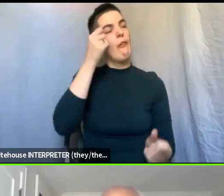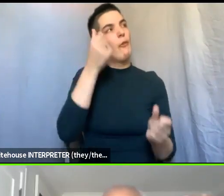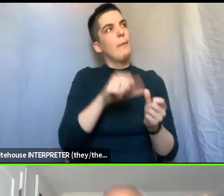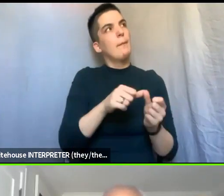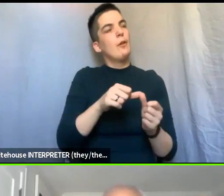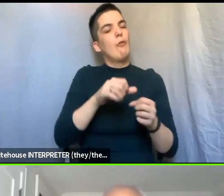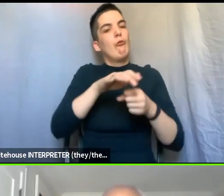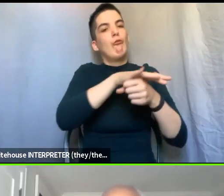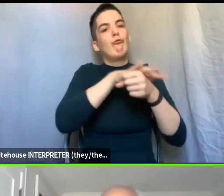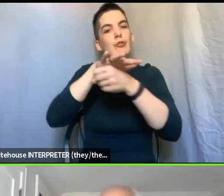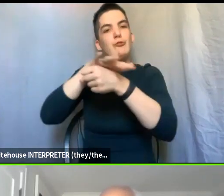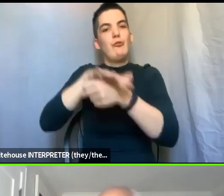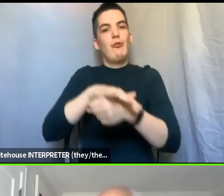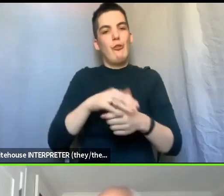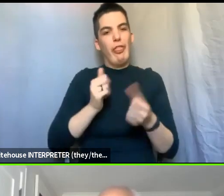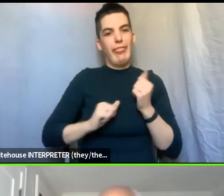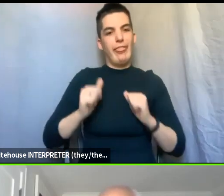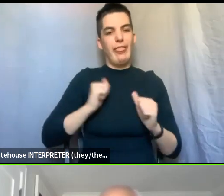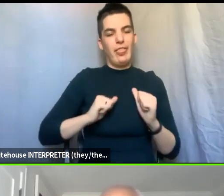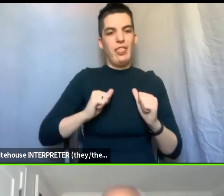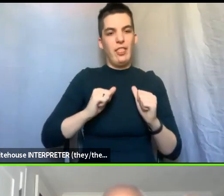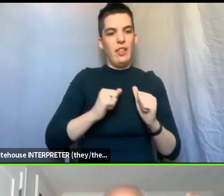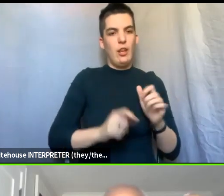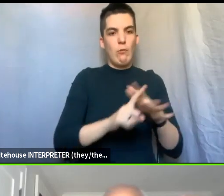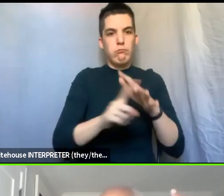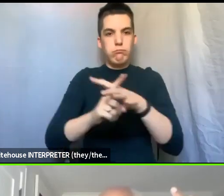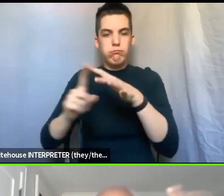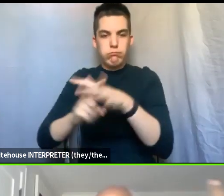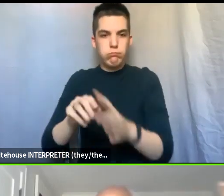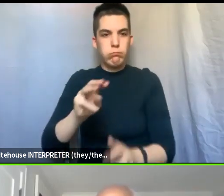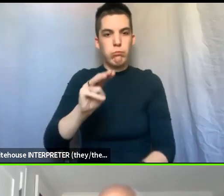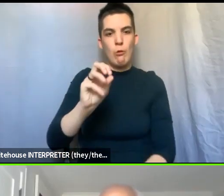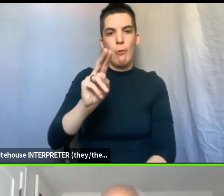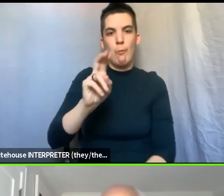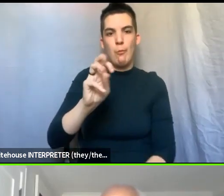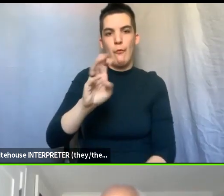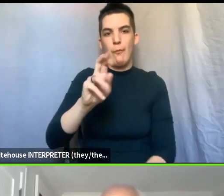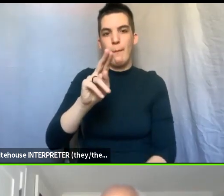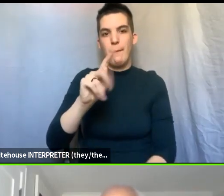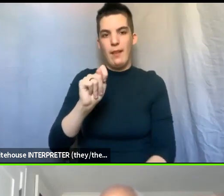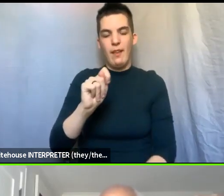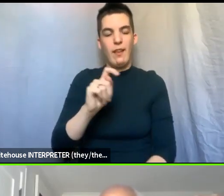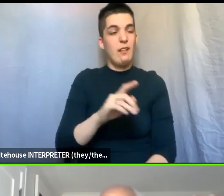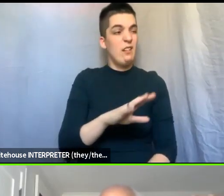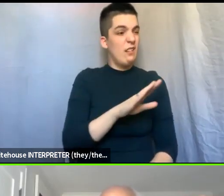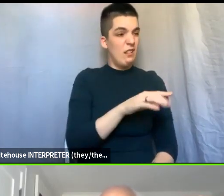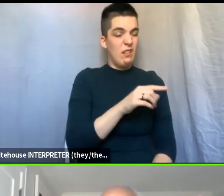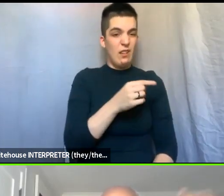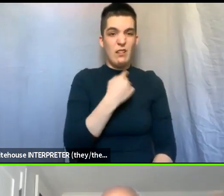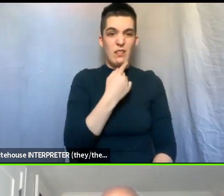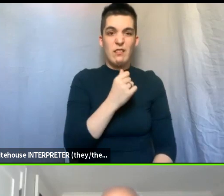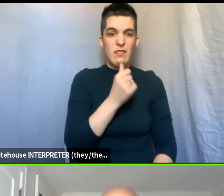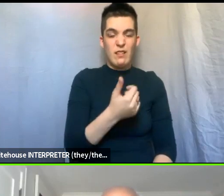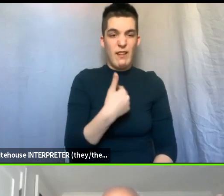Zelda Fitchhandler, Nina Vance, Gilmore Brown in Pasadena. They didn't have any